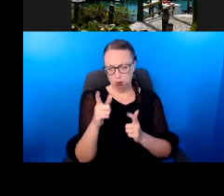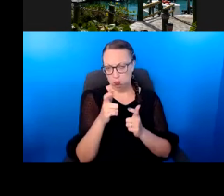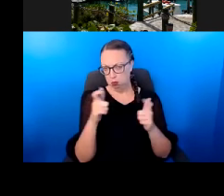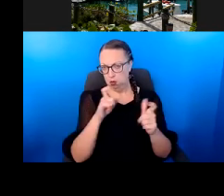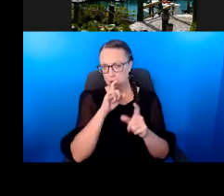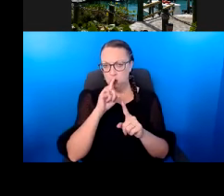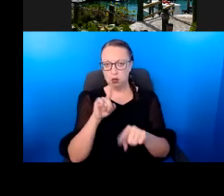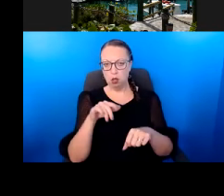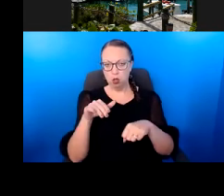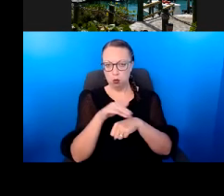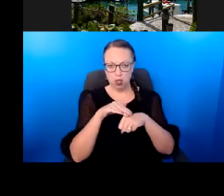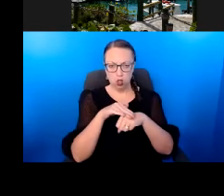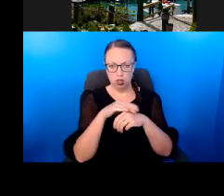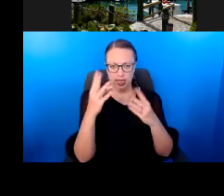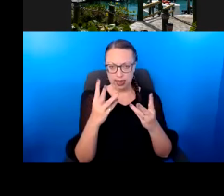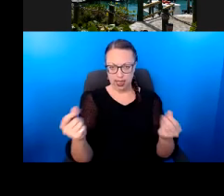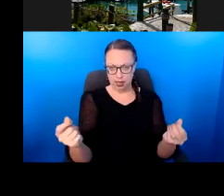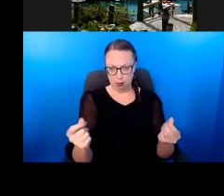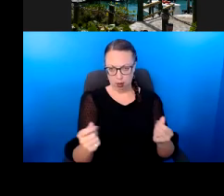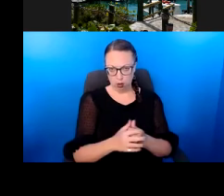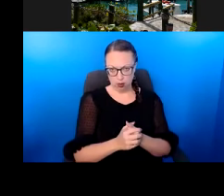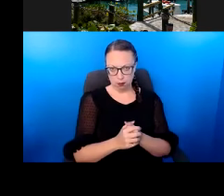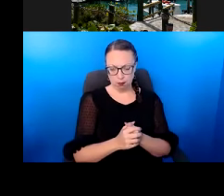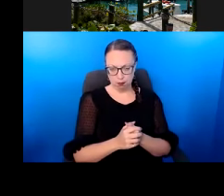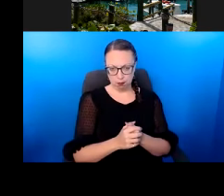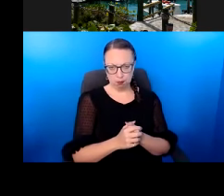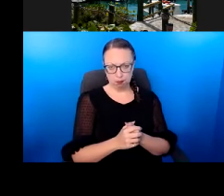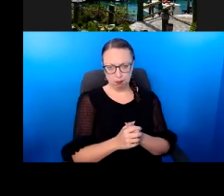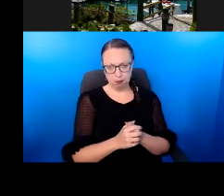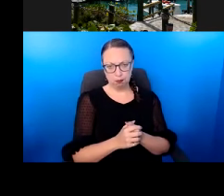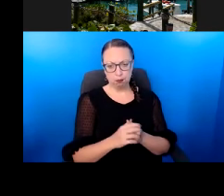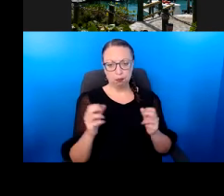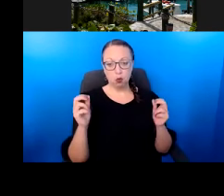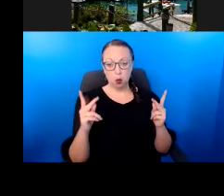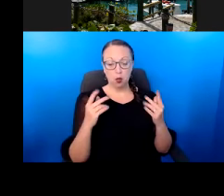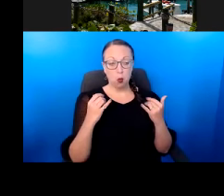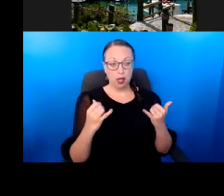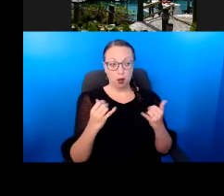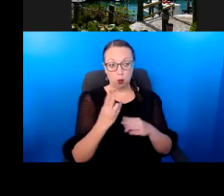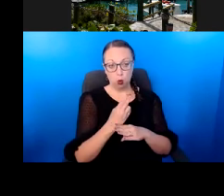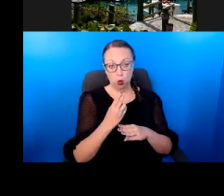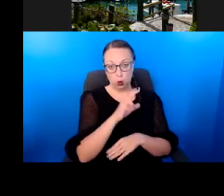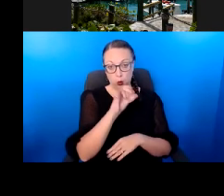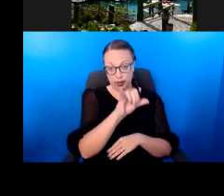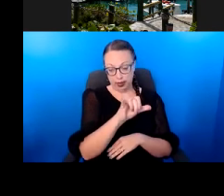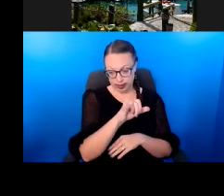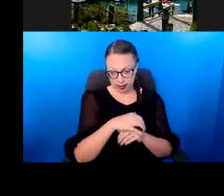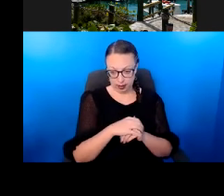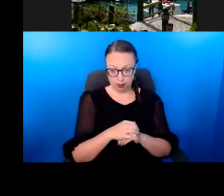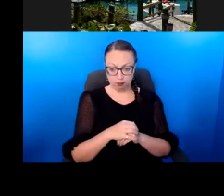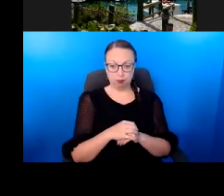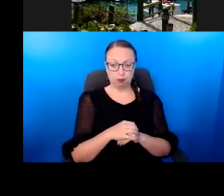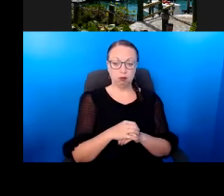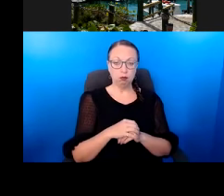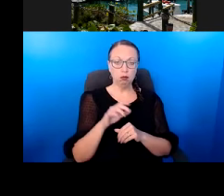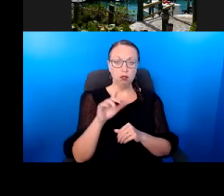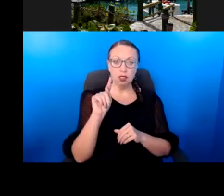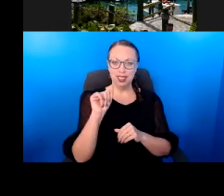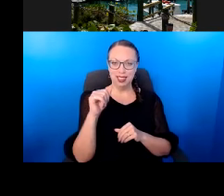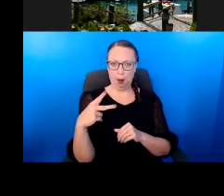that just disappears in the deep layers. Okay, we're going to use this now, the tapping, as our